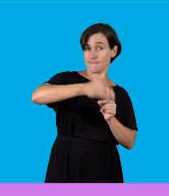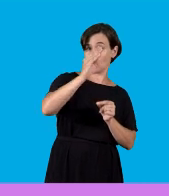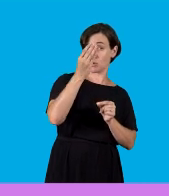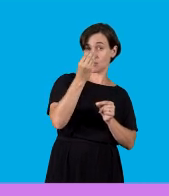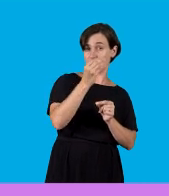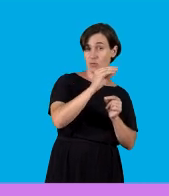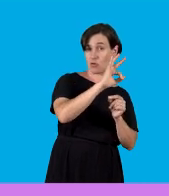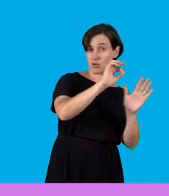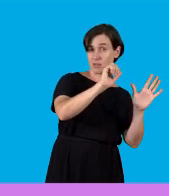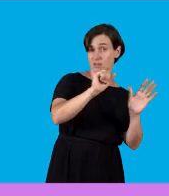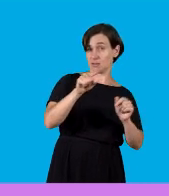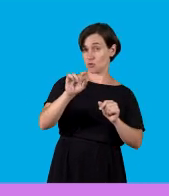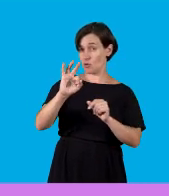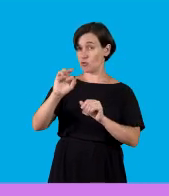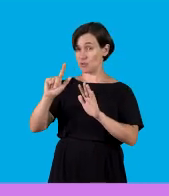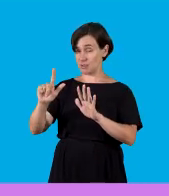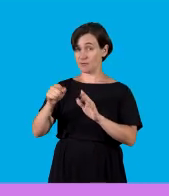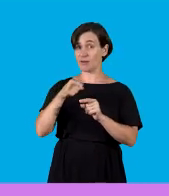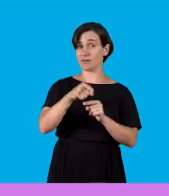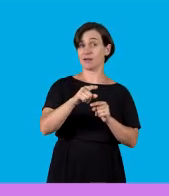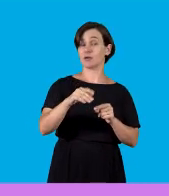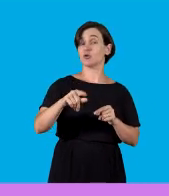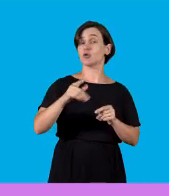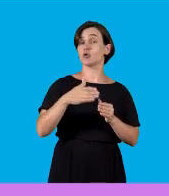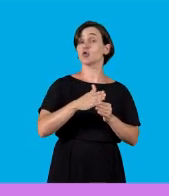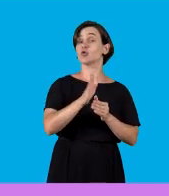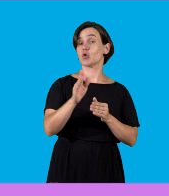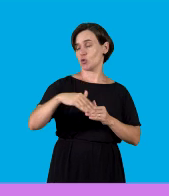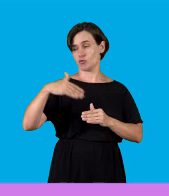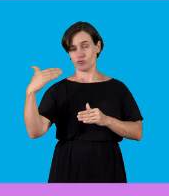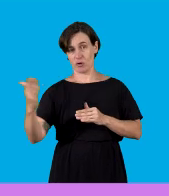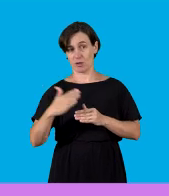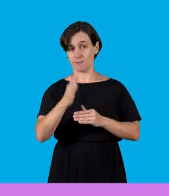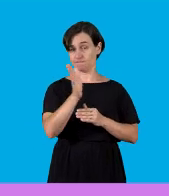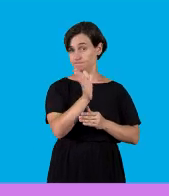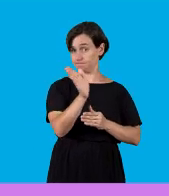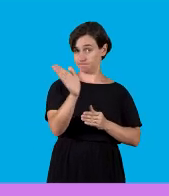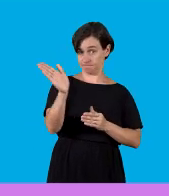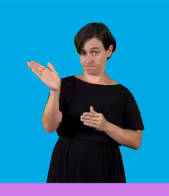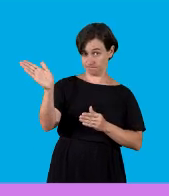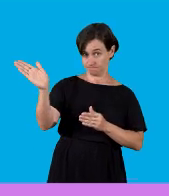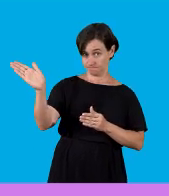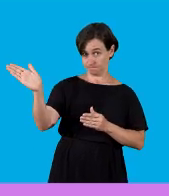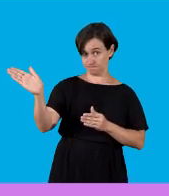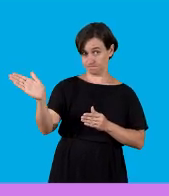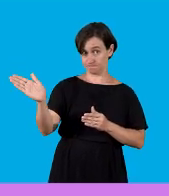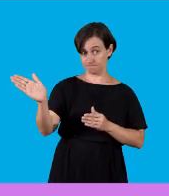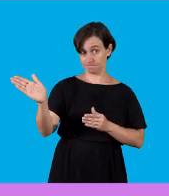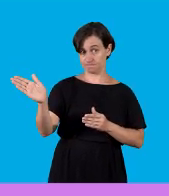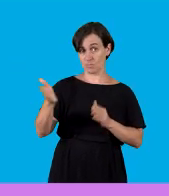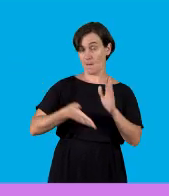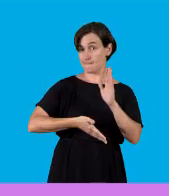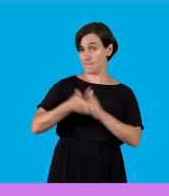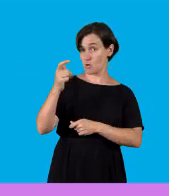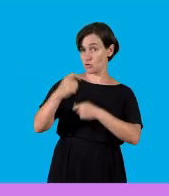and 37 in between those, and then she will have to turn to the right. Now she turns to the right at shop number 40.